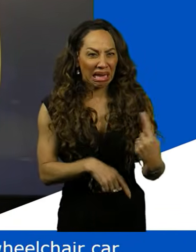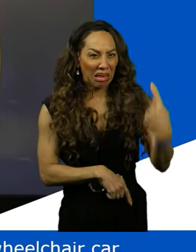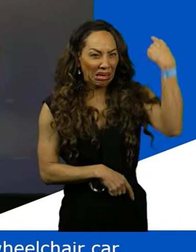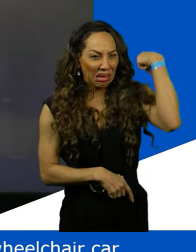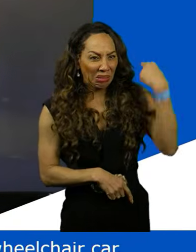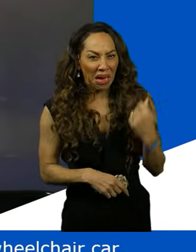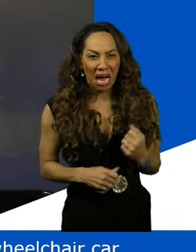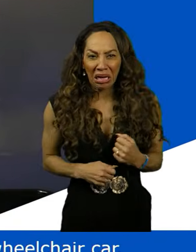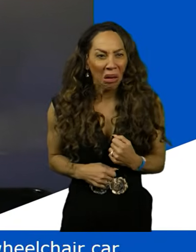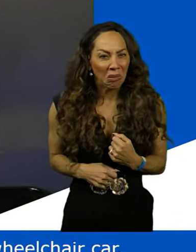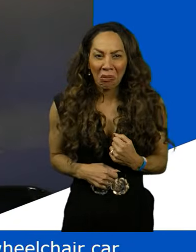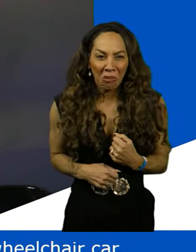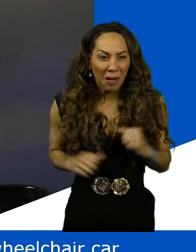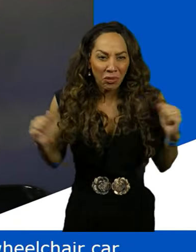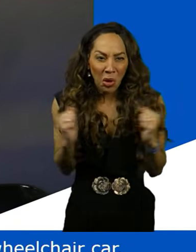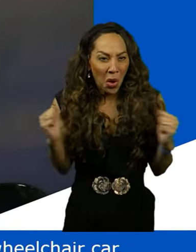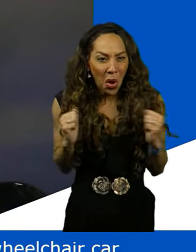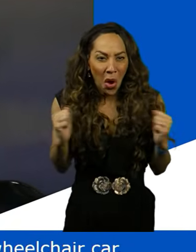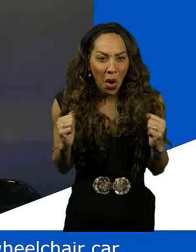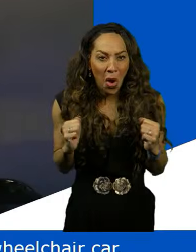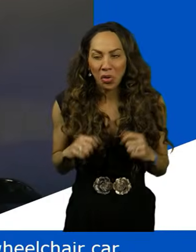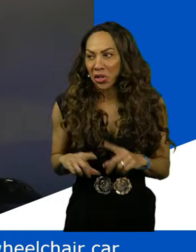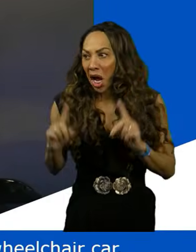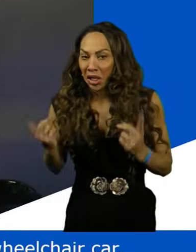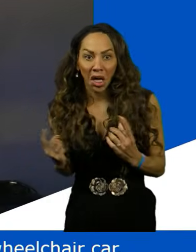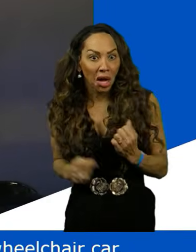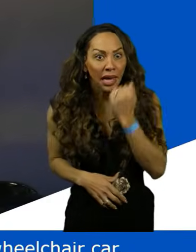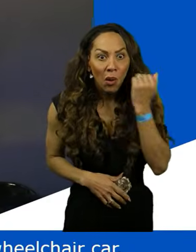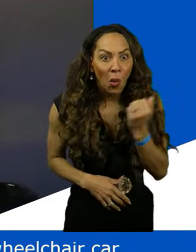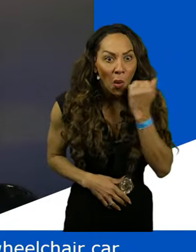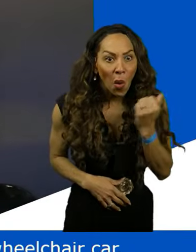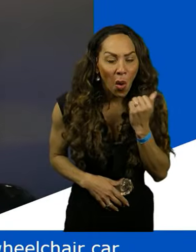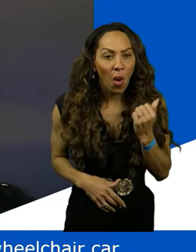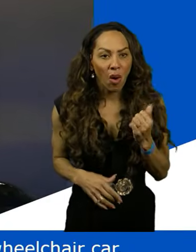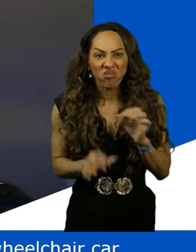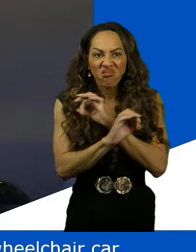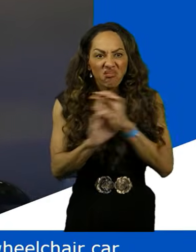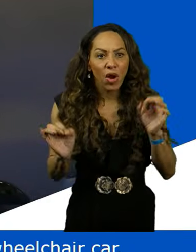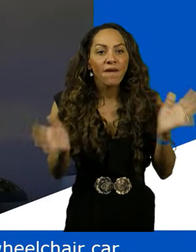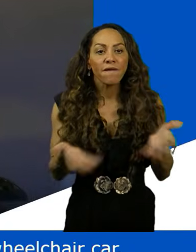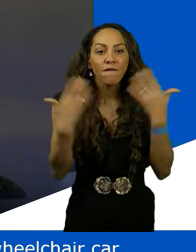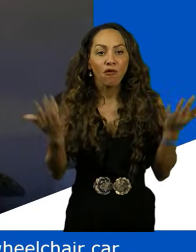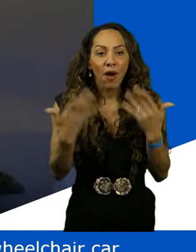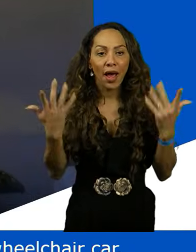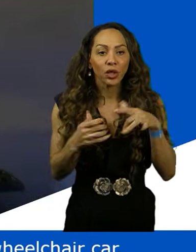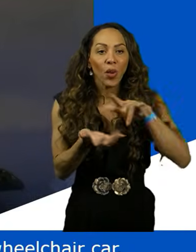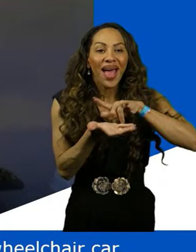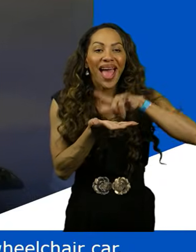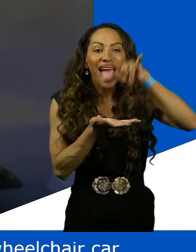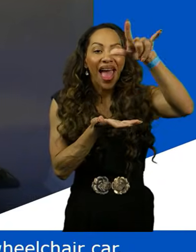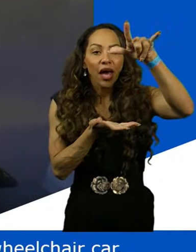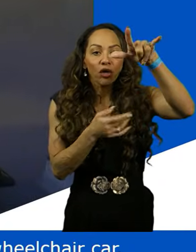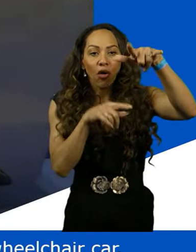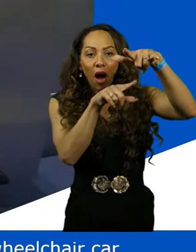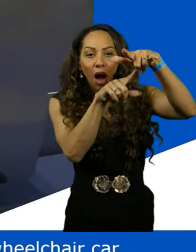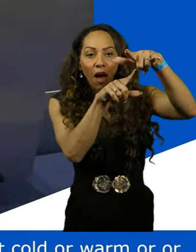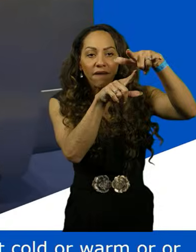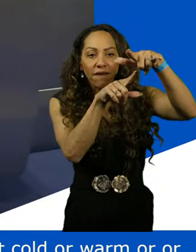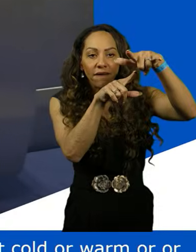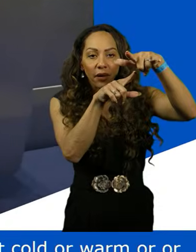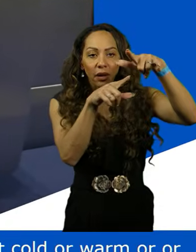and I can't get warm or I can't get cold or there's no fresh air. Well, with the aircraft style air conditioning, that's all taken care